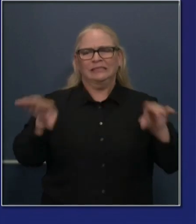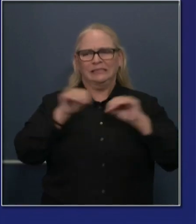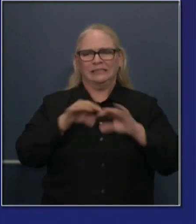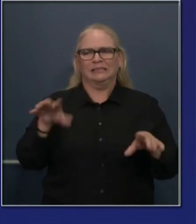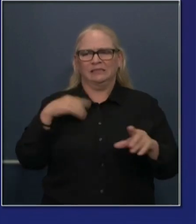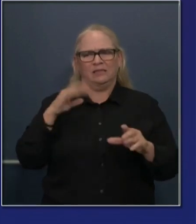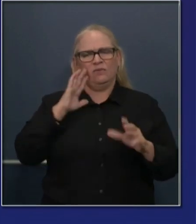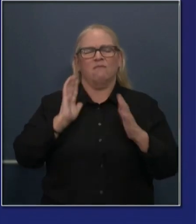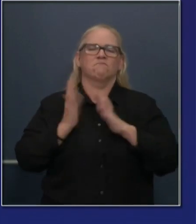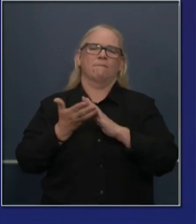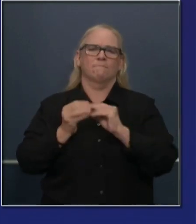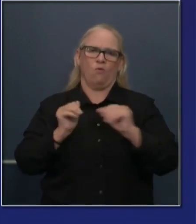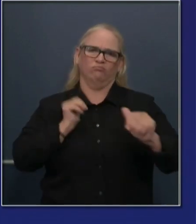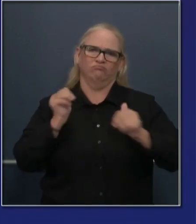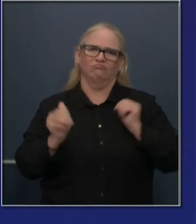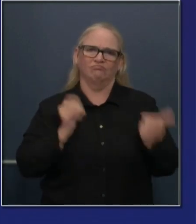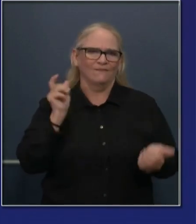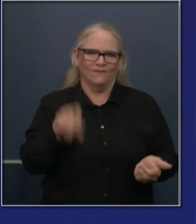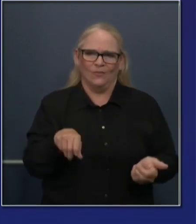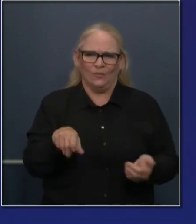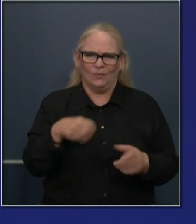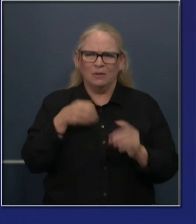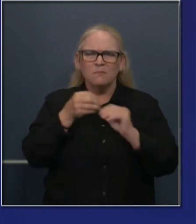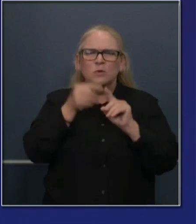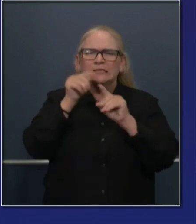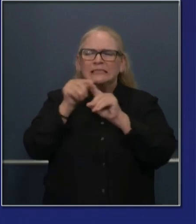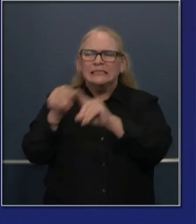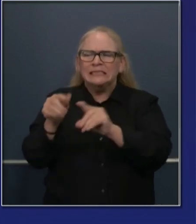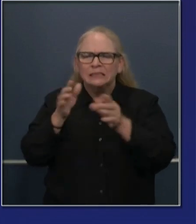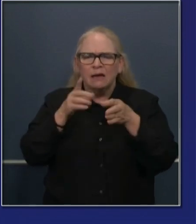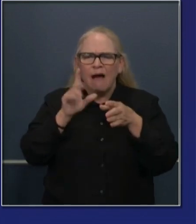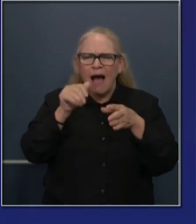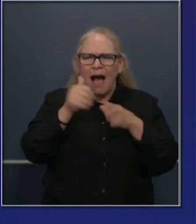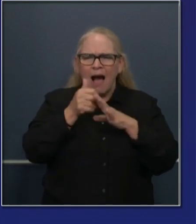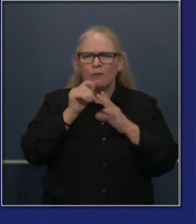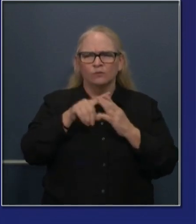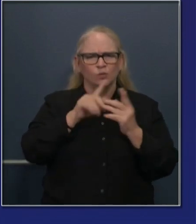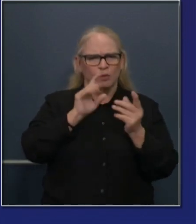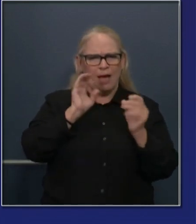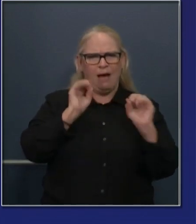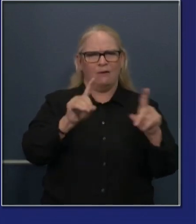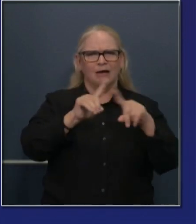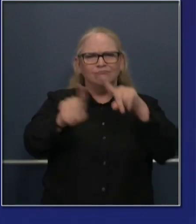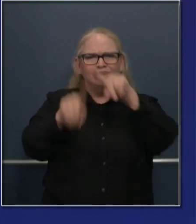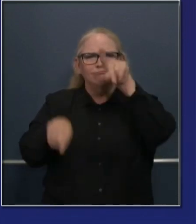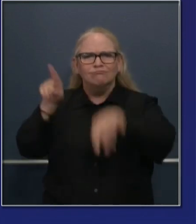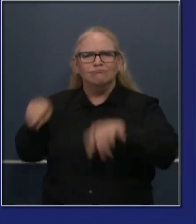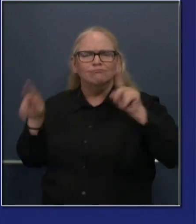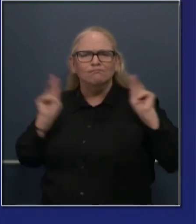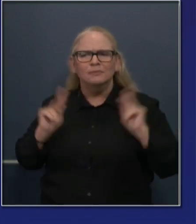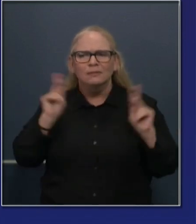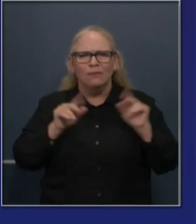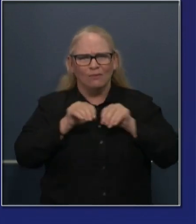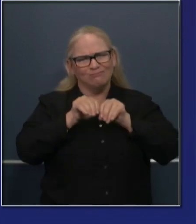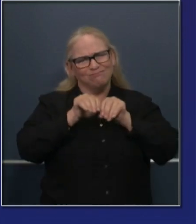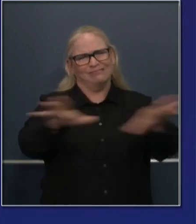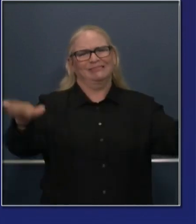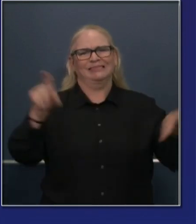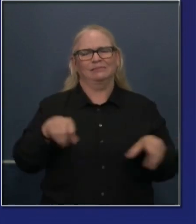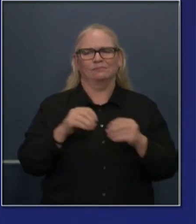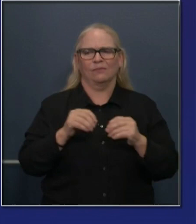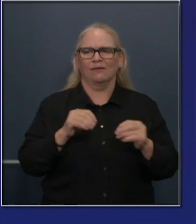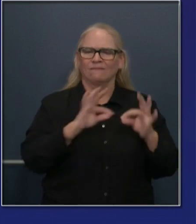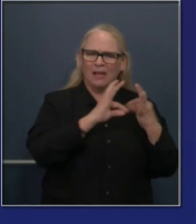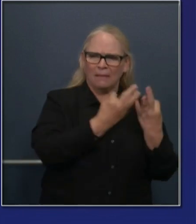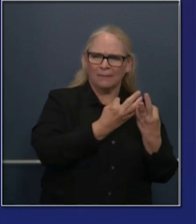a much more focused way. Part of that education, again, as I said, is not just educating families and